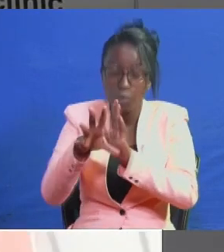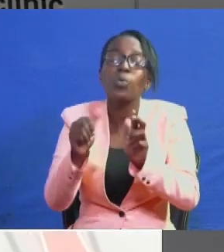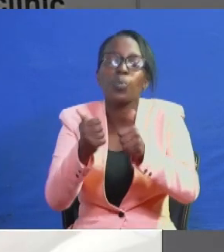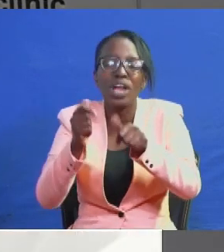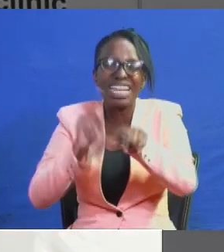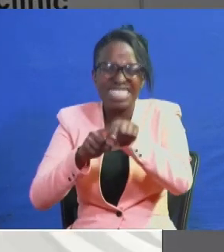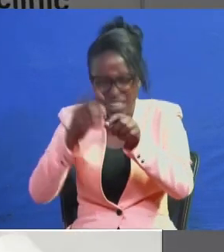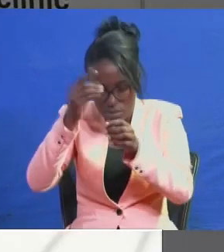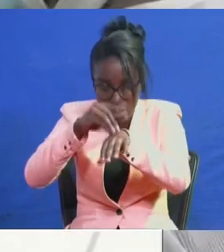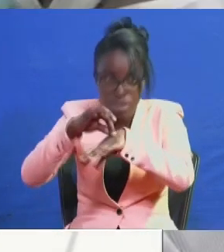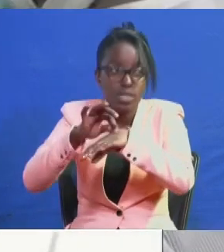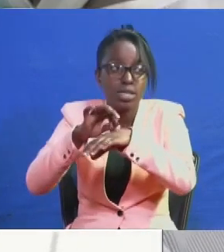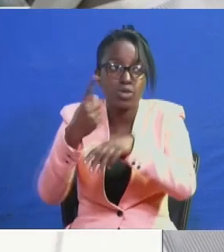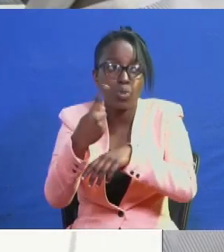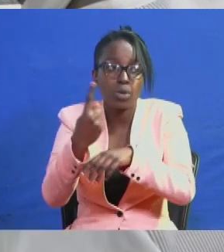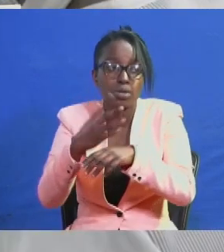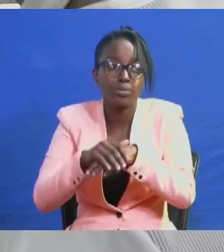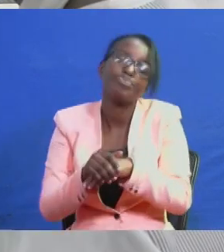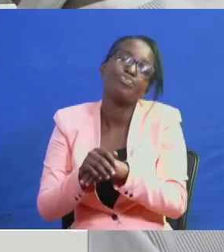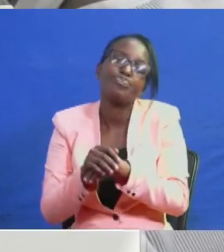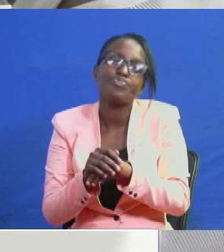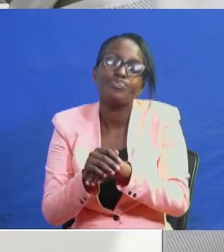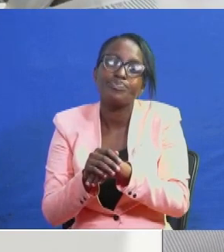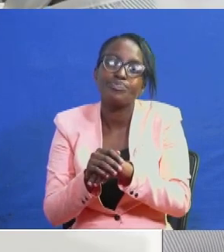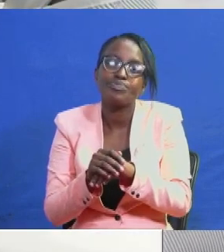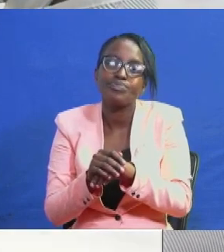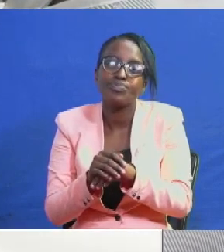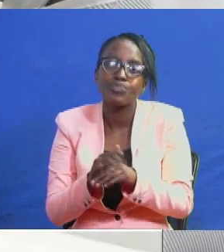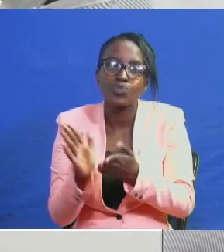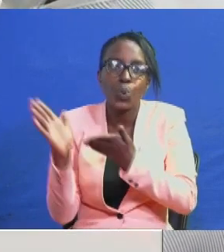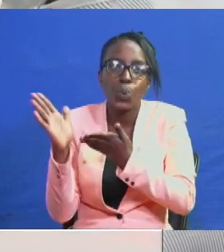rejuvenation. Caroline Kimwele for KUTV.